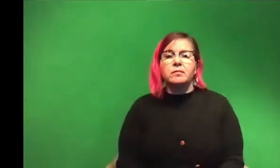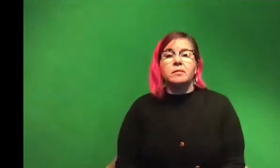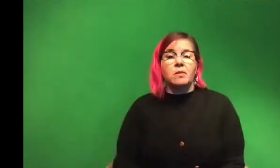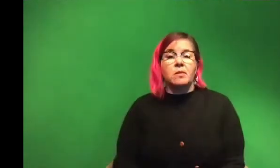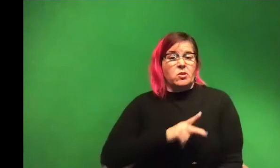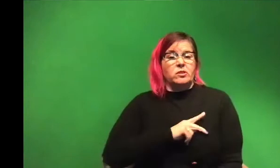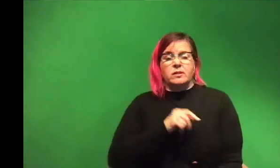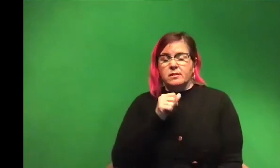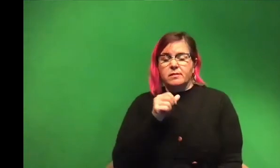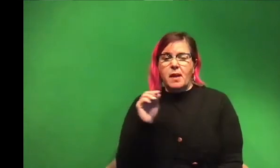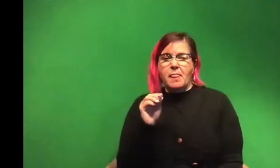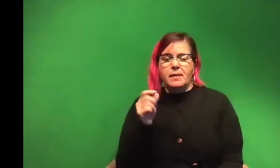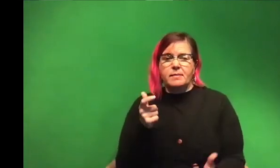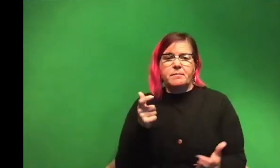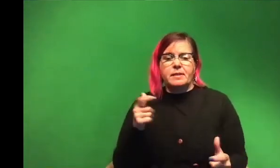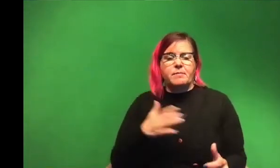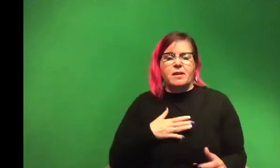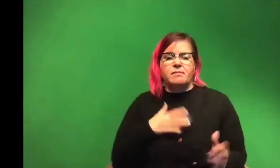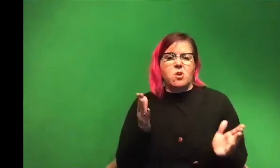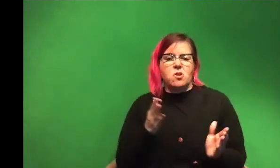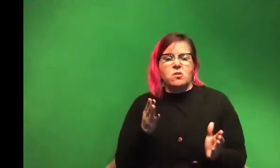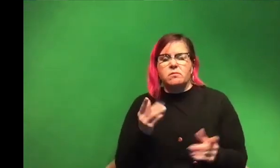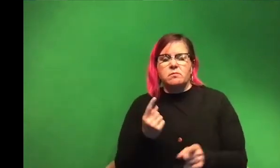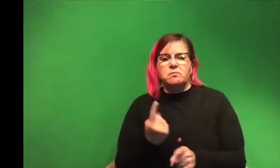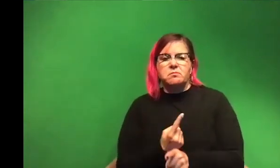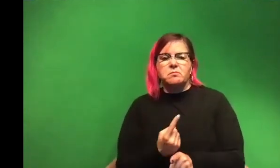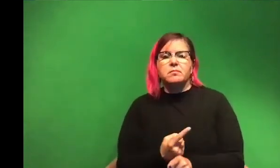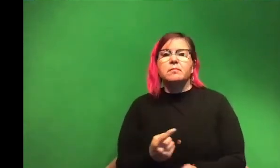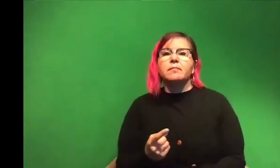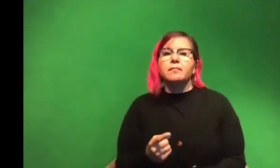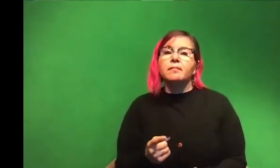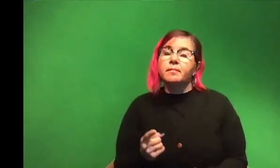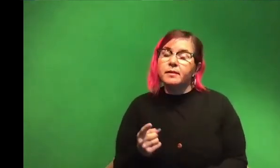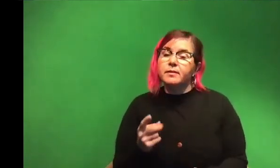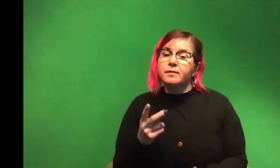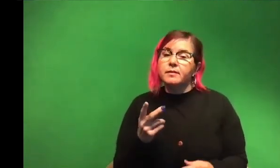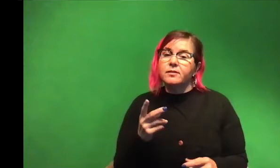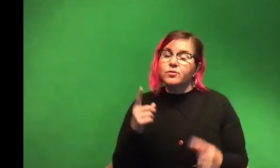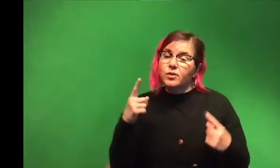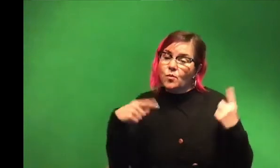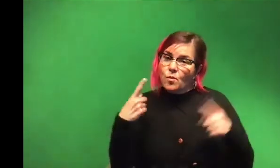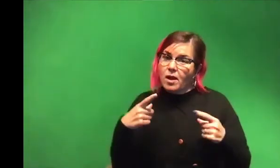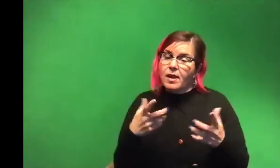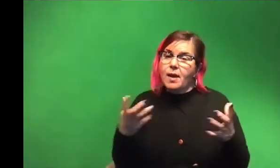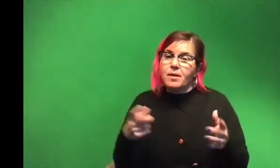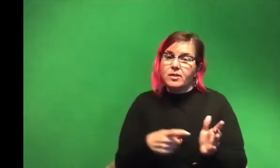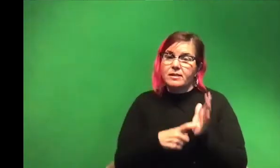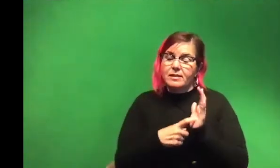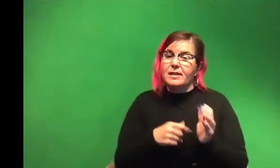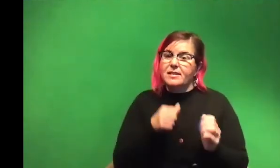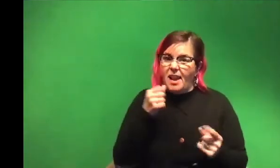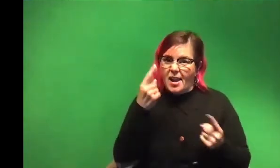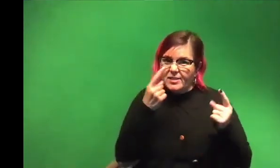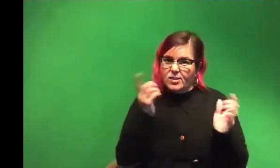haven't flown anything that wasn't a small unmanned aircraft system, but it's really wild, like how much that takes in order to not be considered